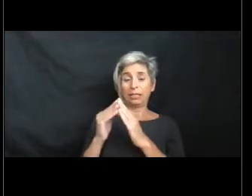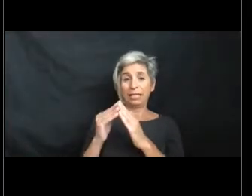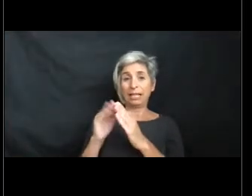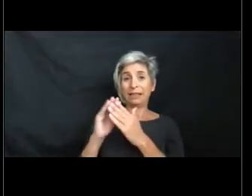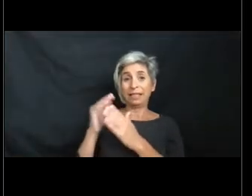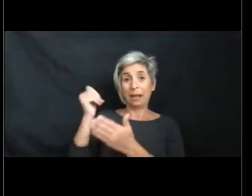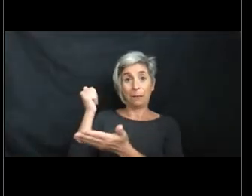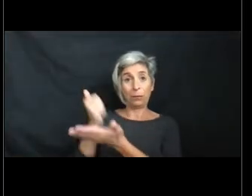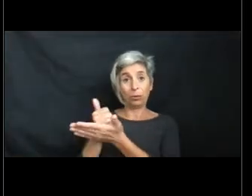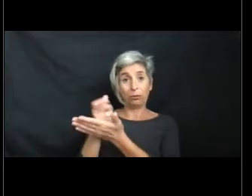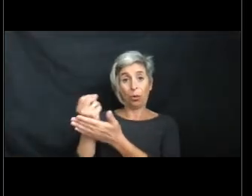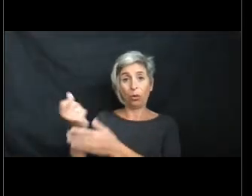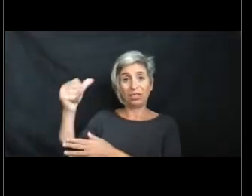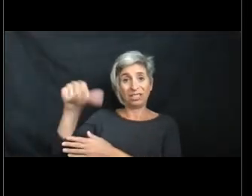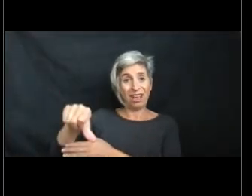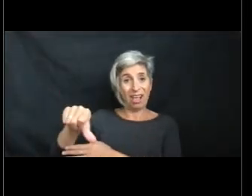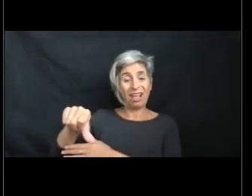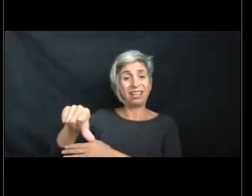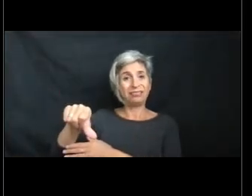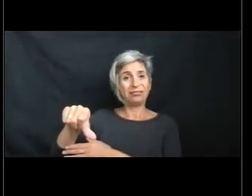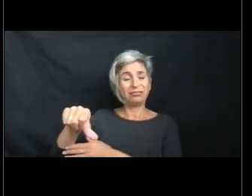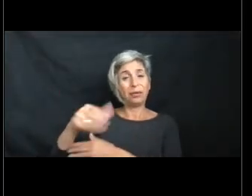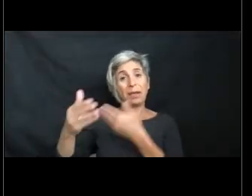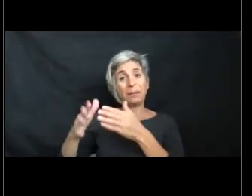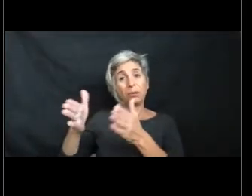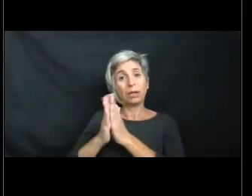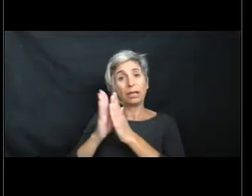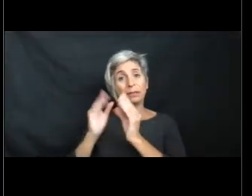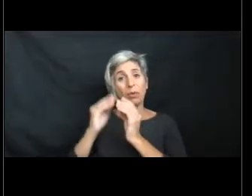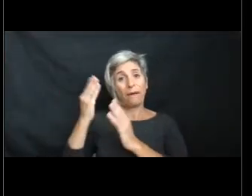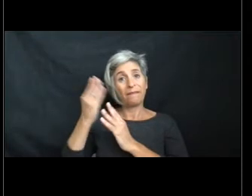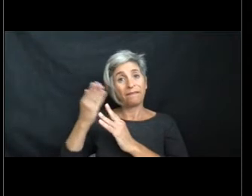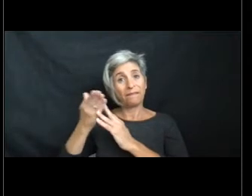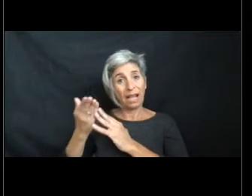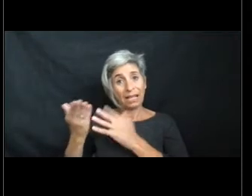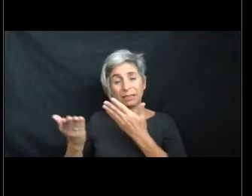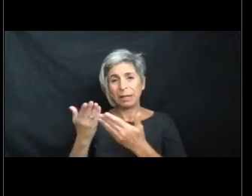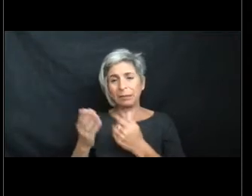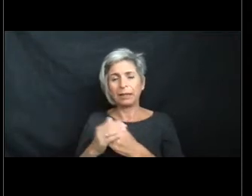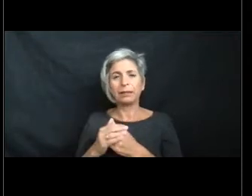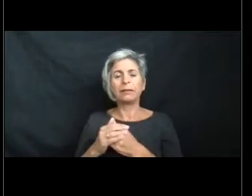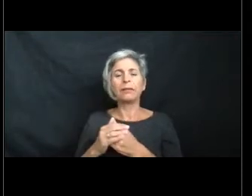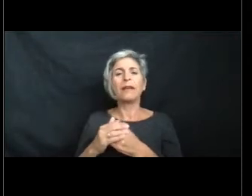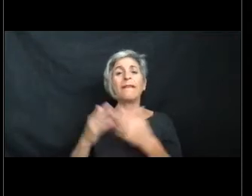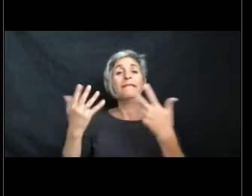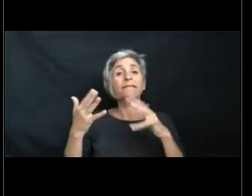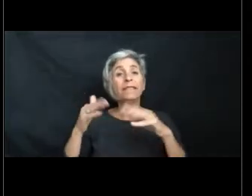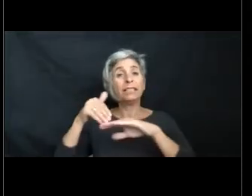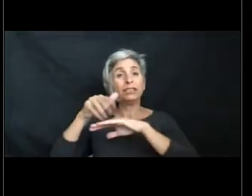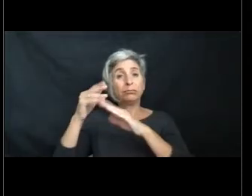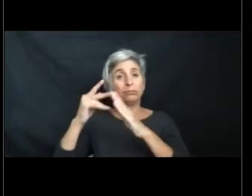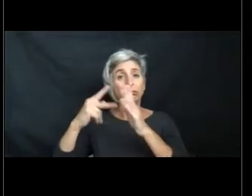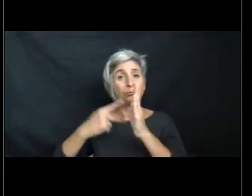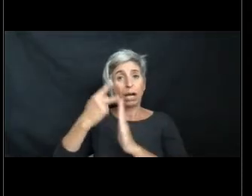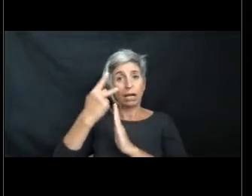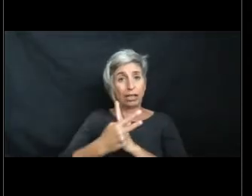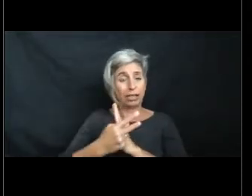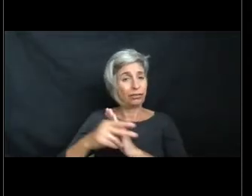or deny it, maybe request some more files. After you've submitted your project, you